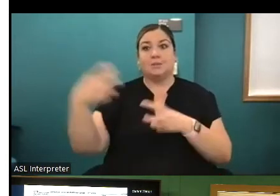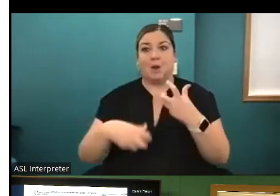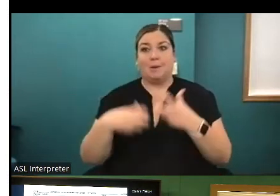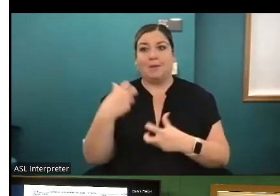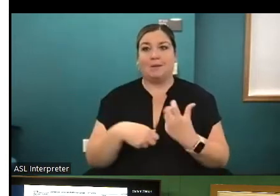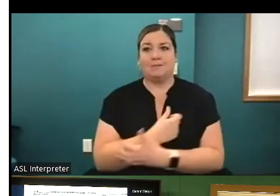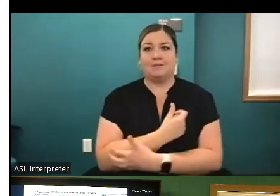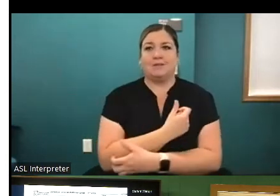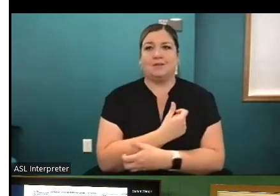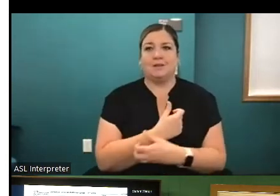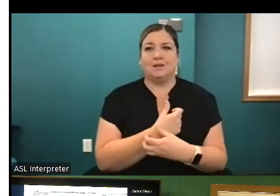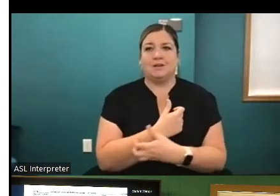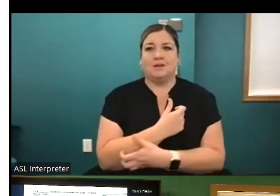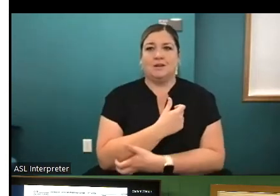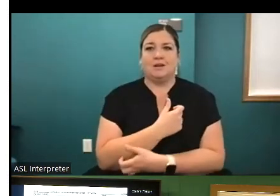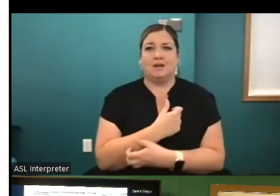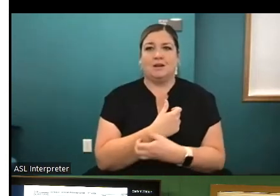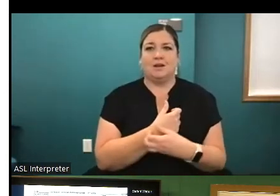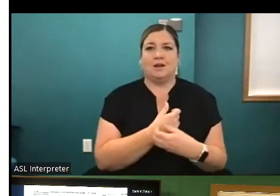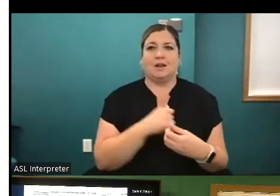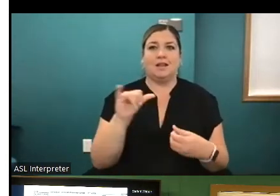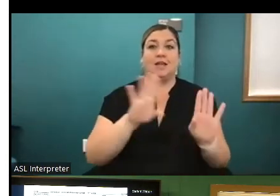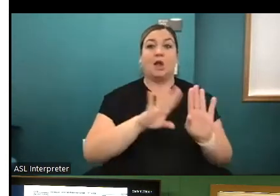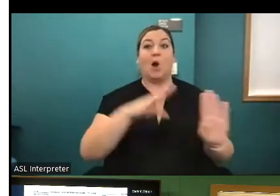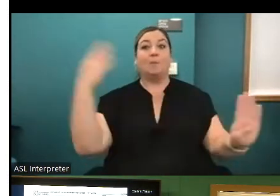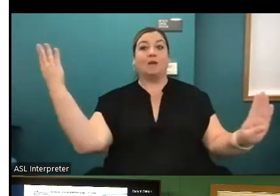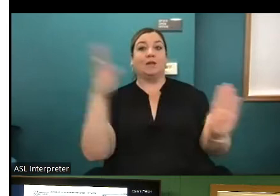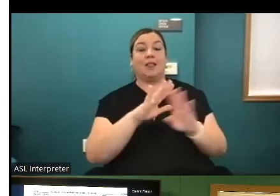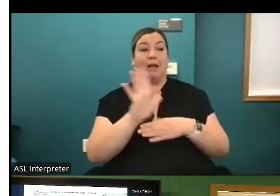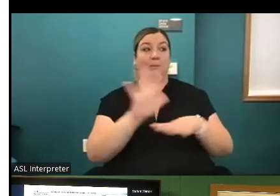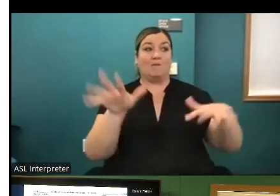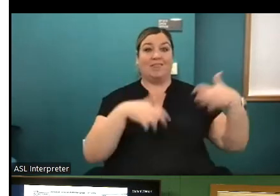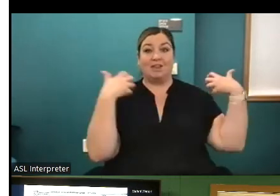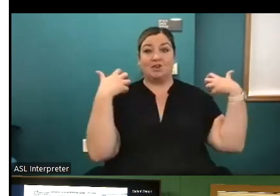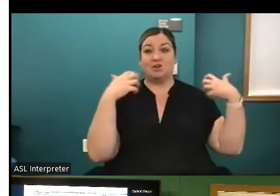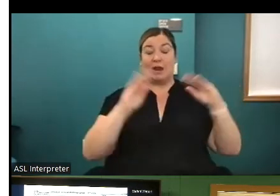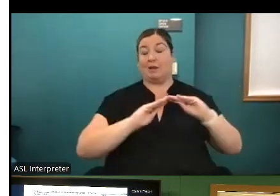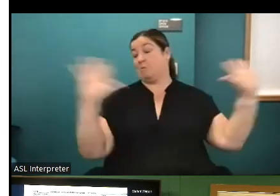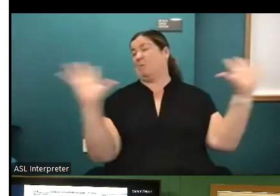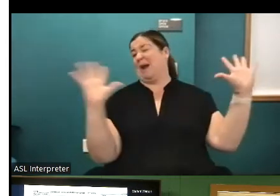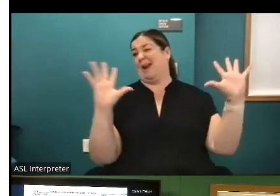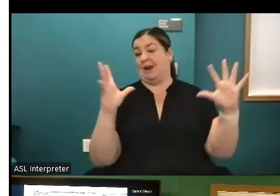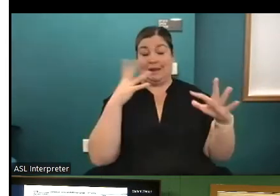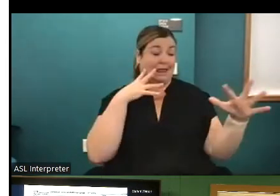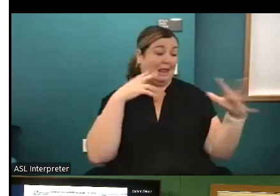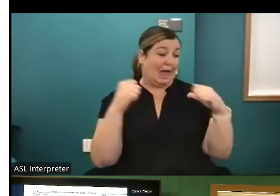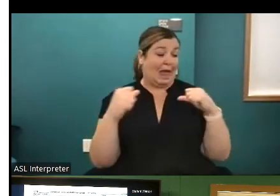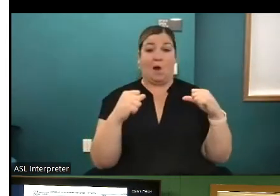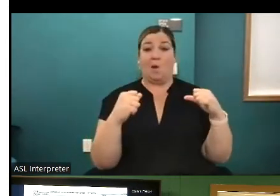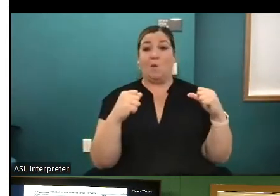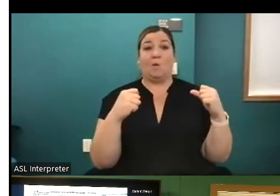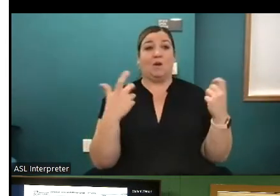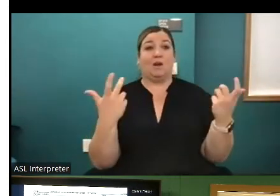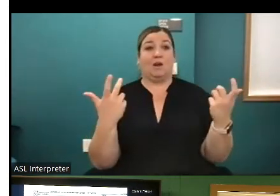doors in the movie theater every time you put it on. Yeah, and it's super bright. Yeah, and it's super loud. Or into a No, concert